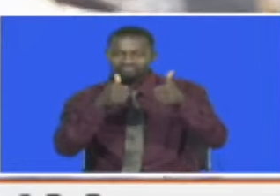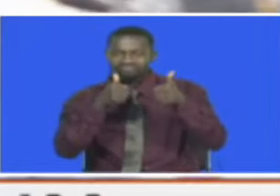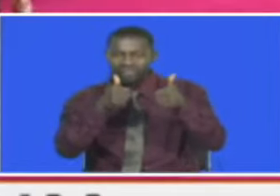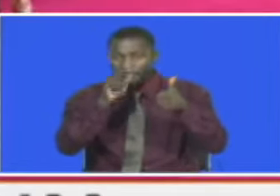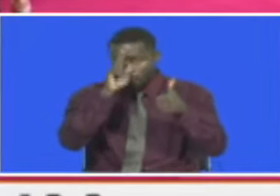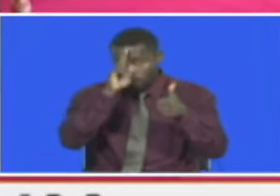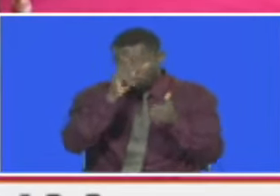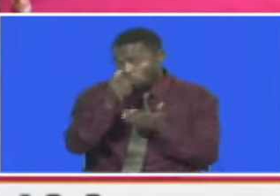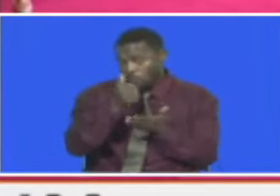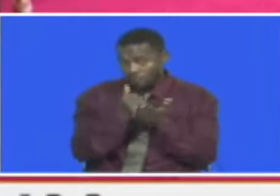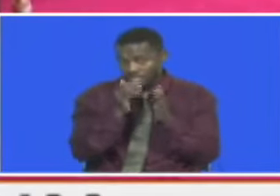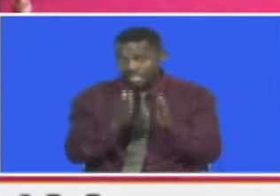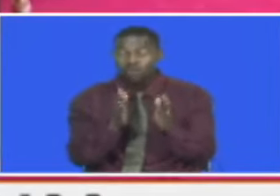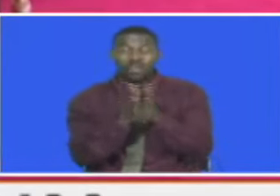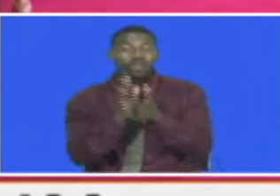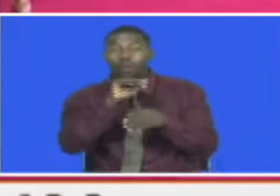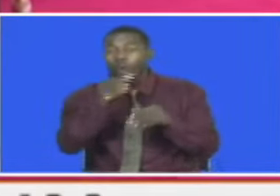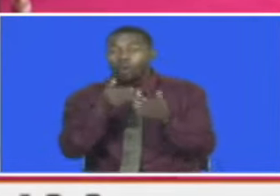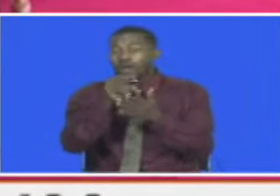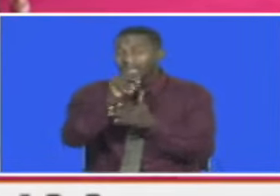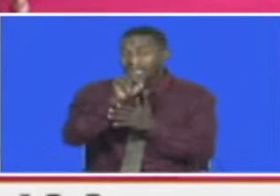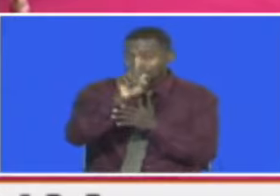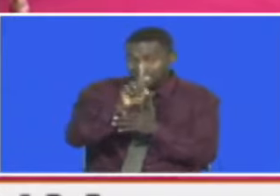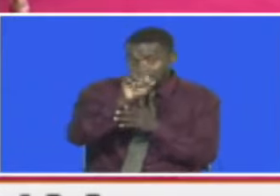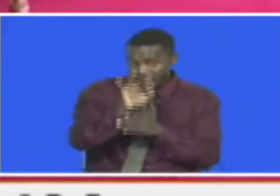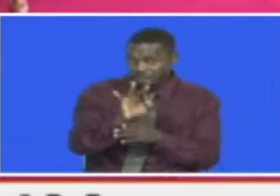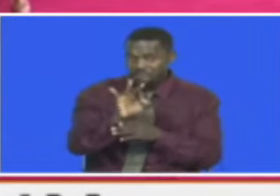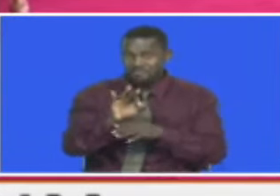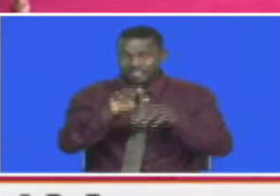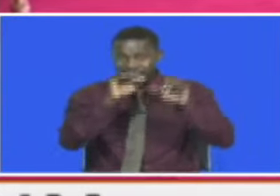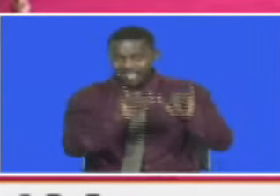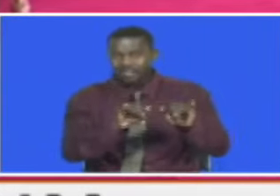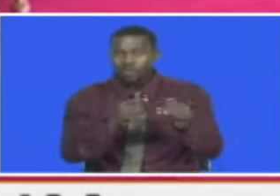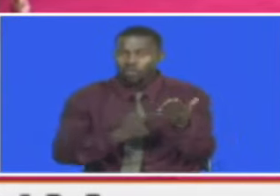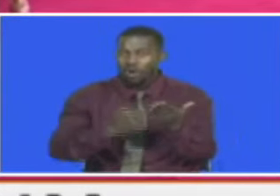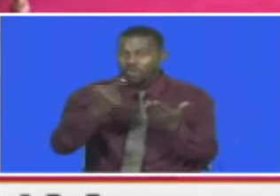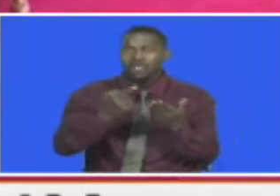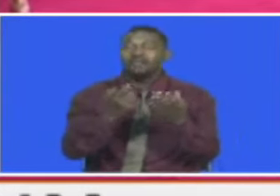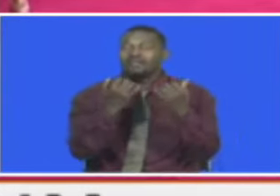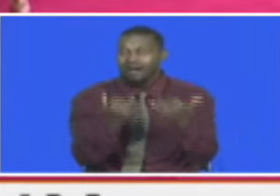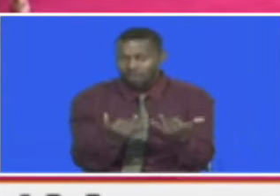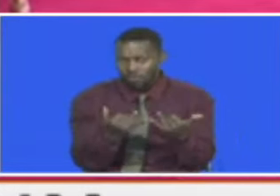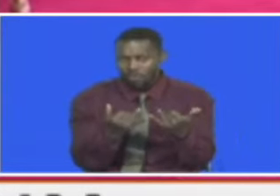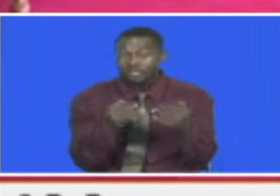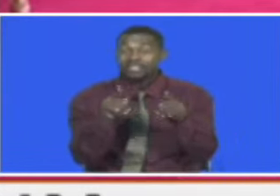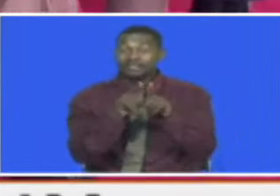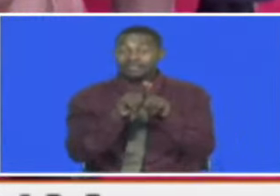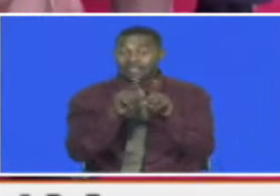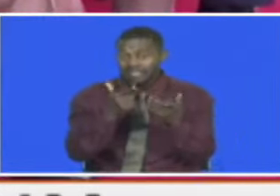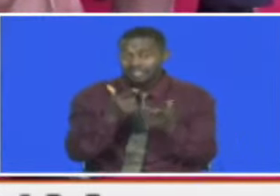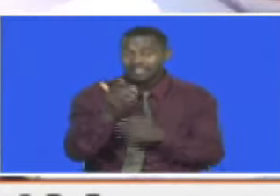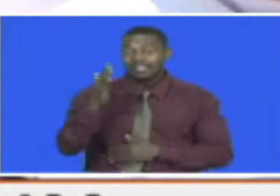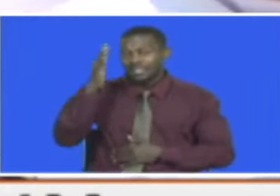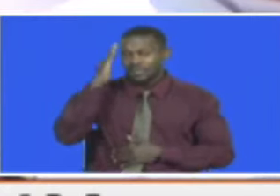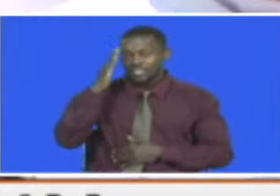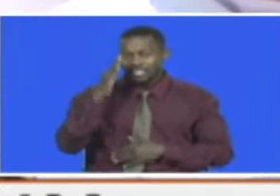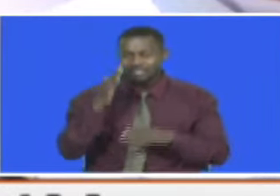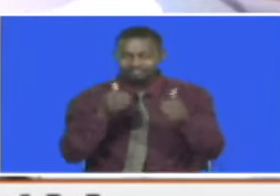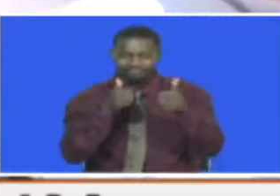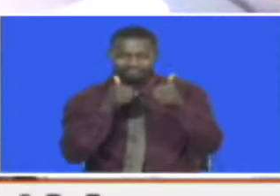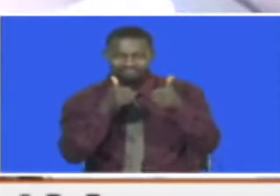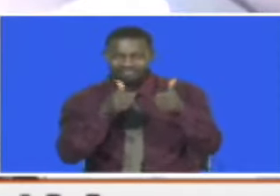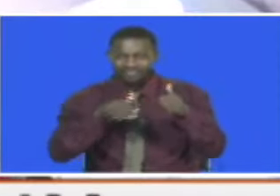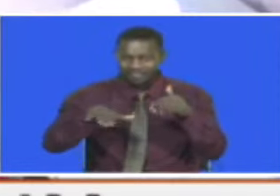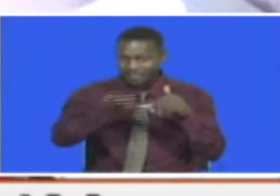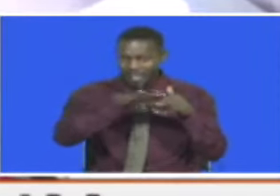kituo polisi na wanajeshi wamepiga kambi hapa sasa kwa zaidi ya juma moja. Usalama vile vile ukiimarishwa kote. The team